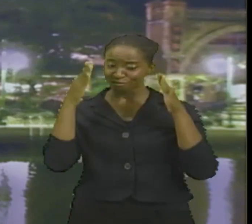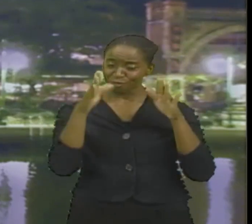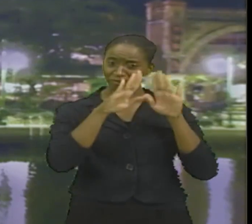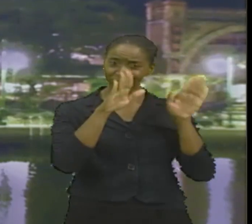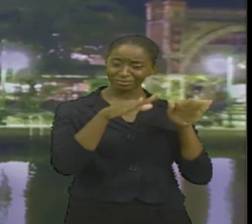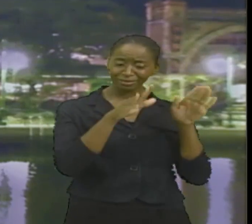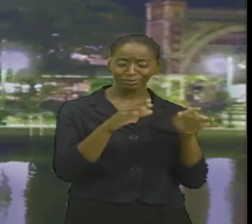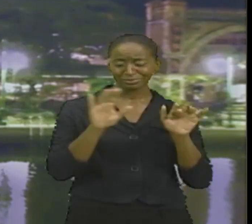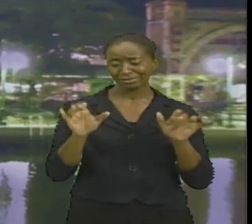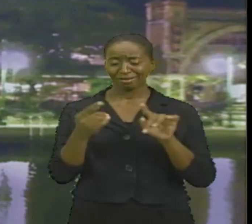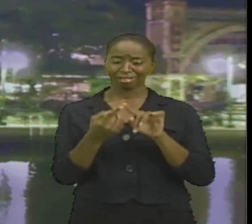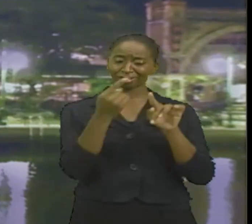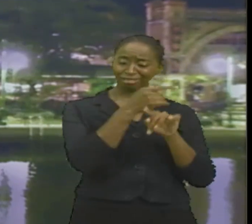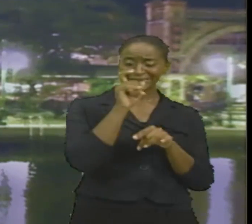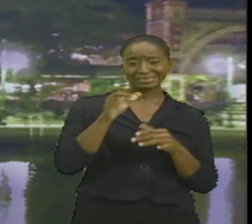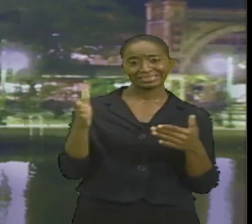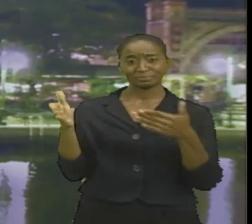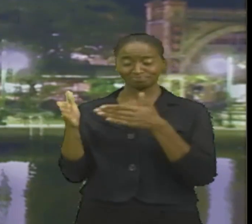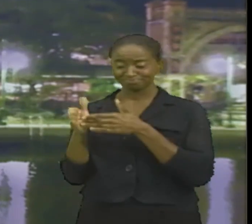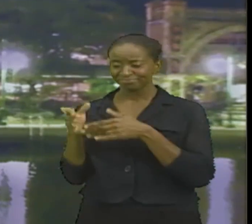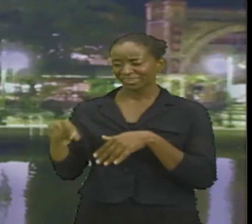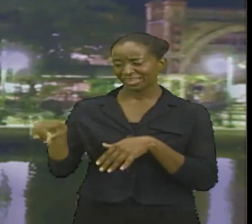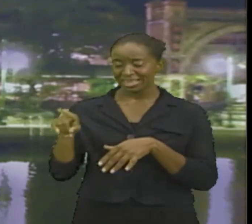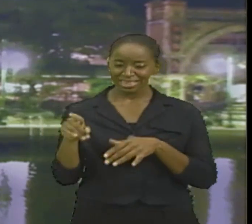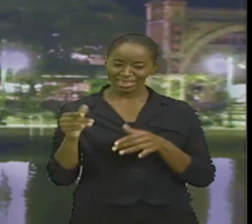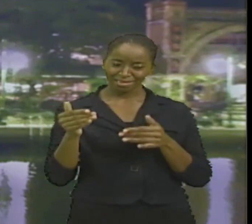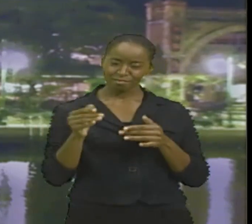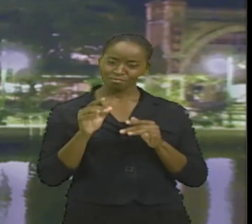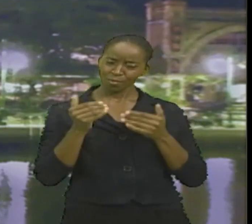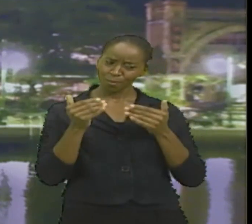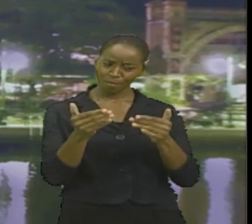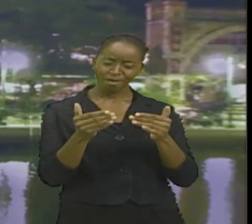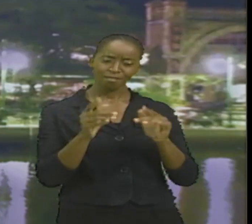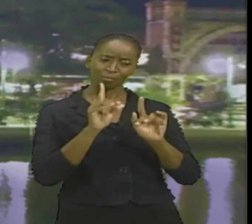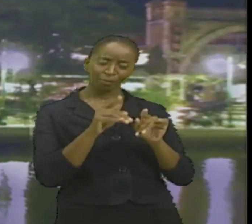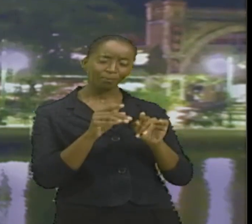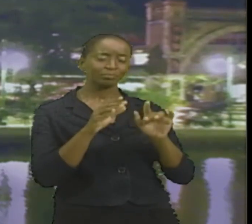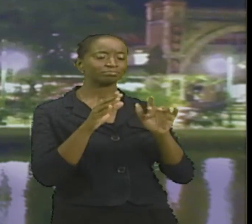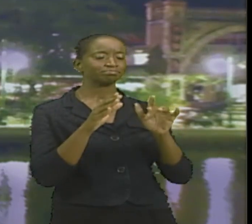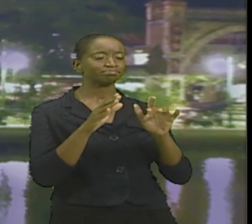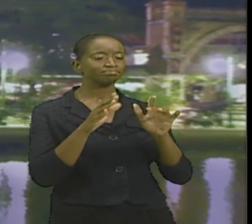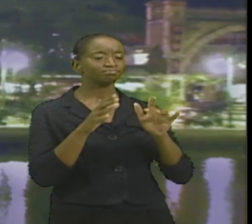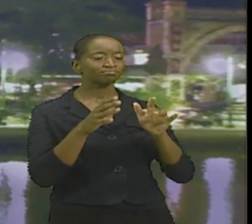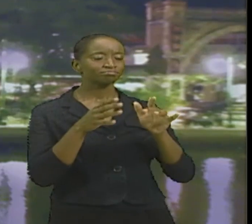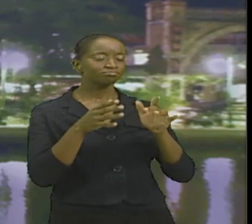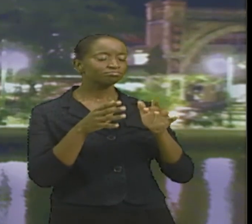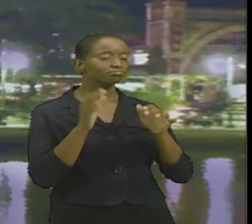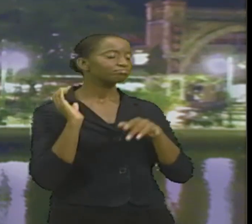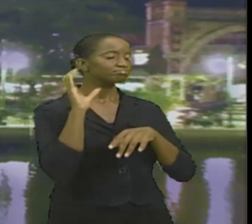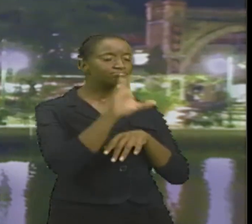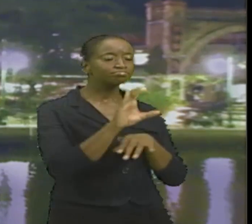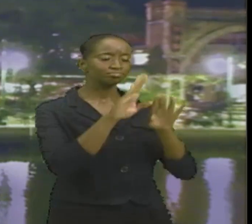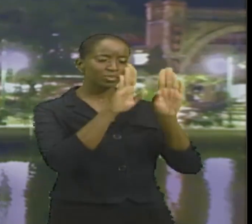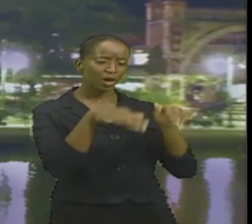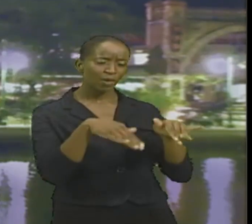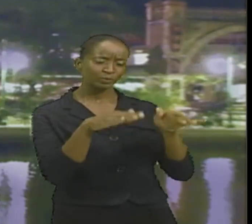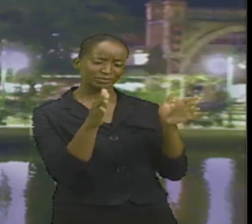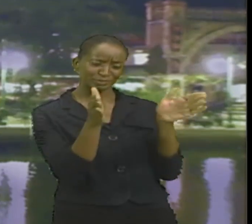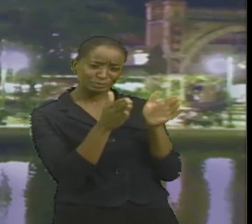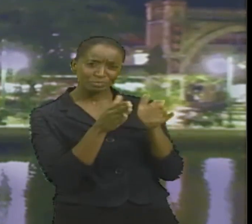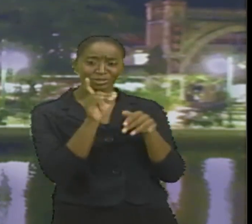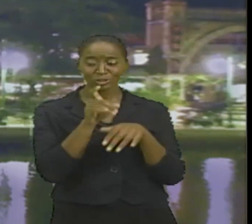housing. He says that those who were responsible for constructing many of the tiny houses which Barbadians are now forced to live in should be